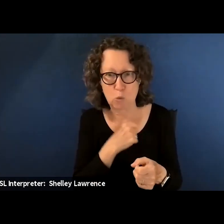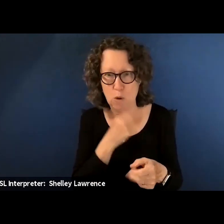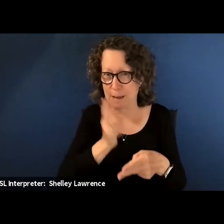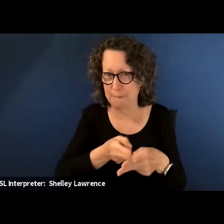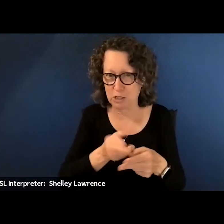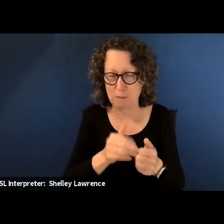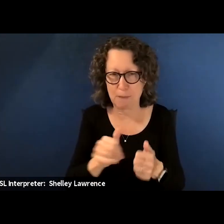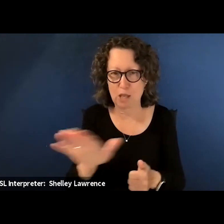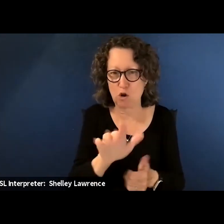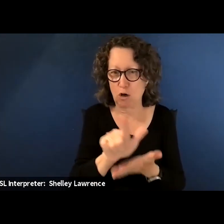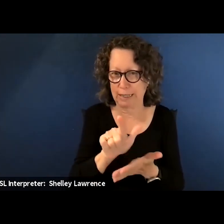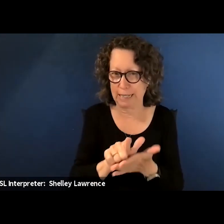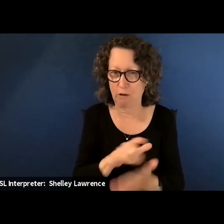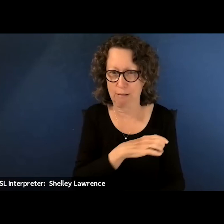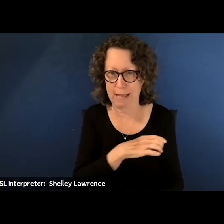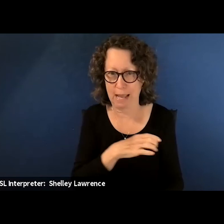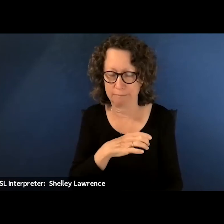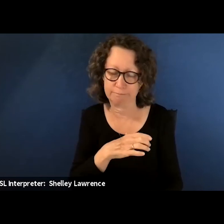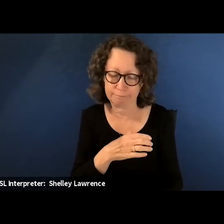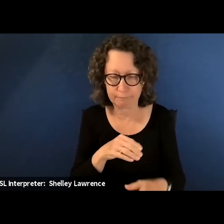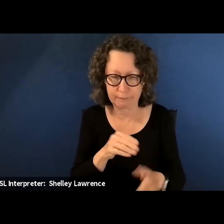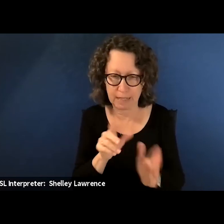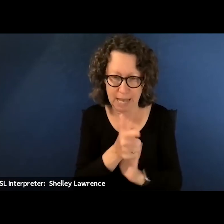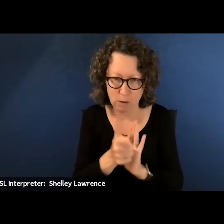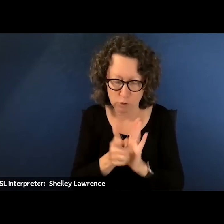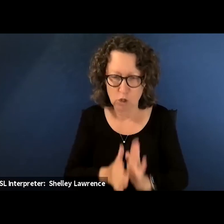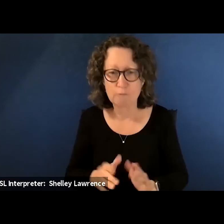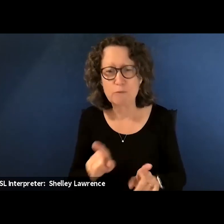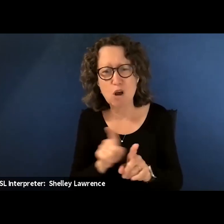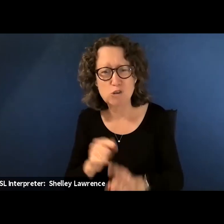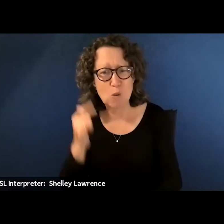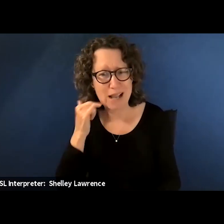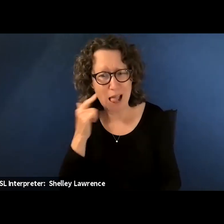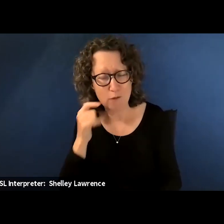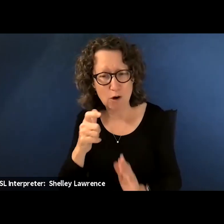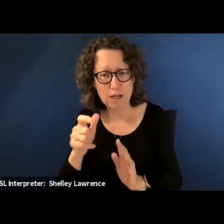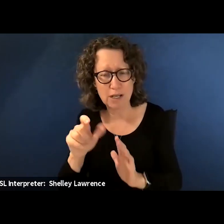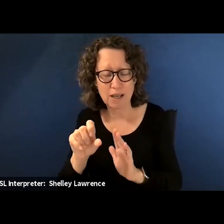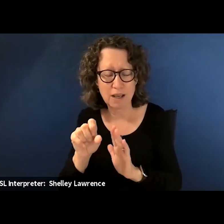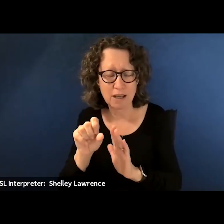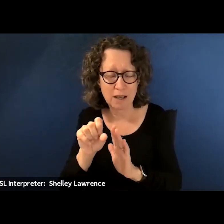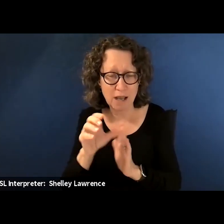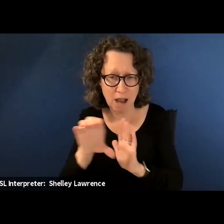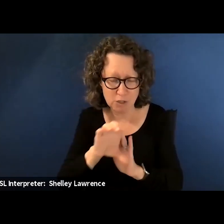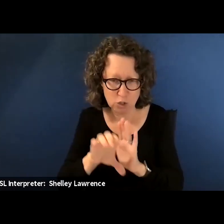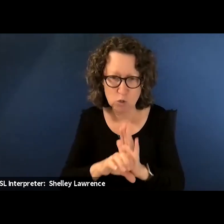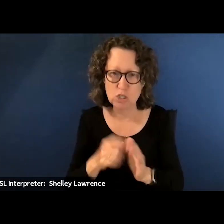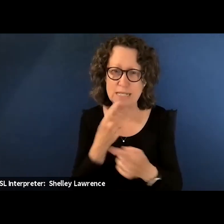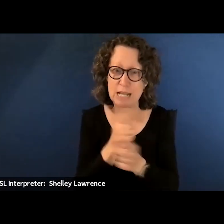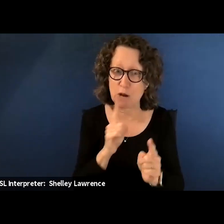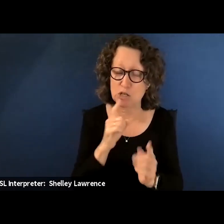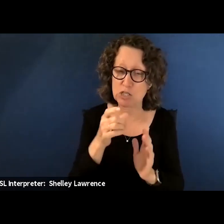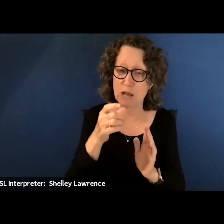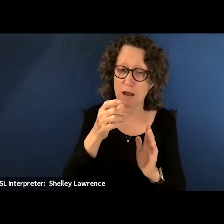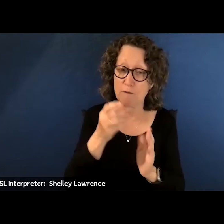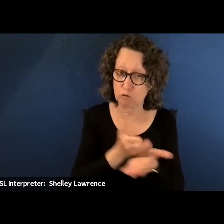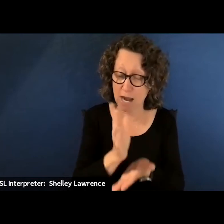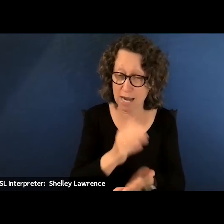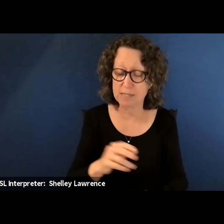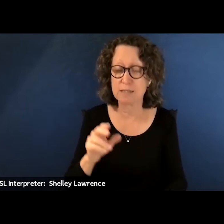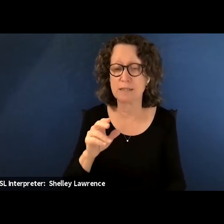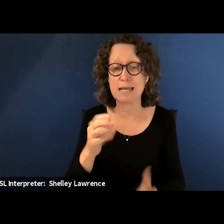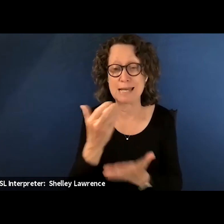your legal counsel. Also, the California Constitution, Article 1, Declaration of Rights, Section 1,